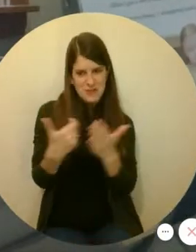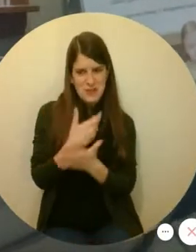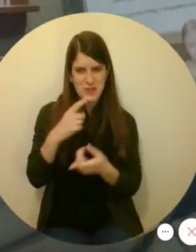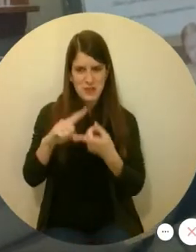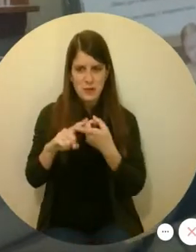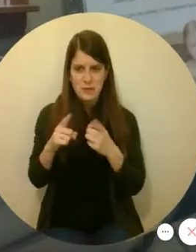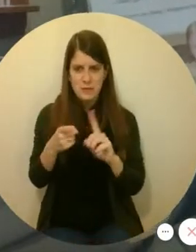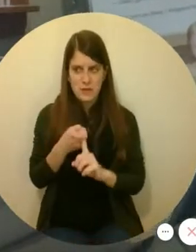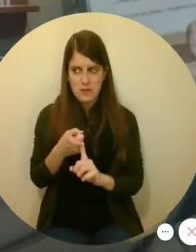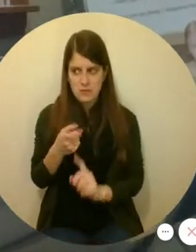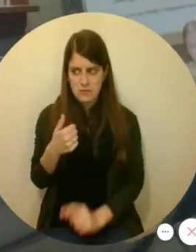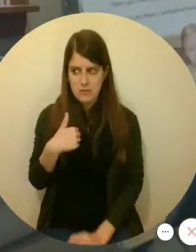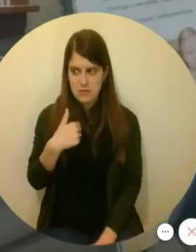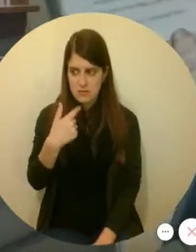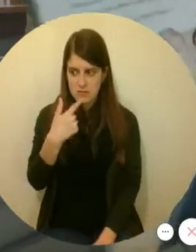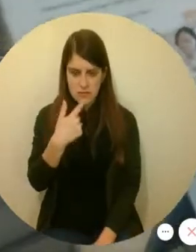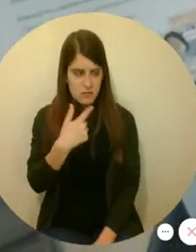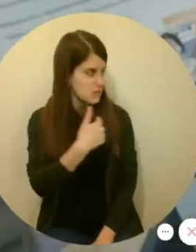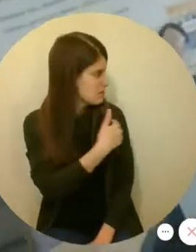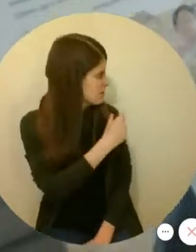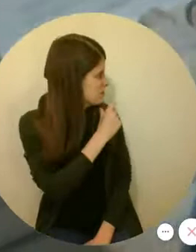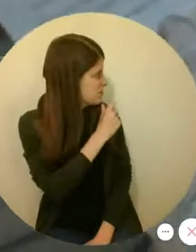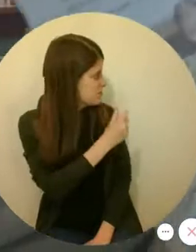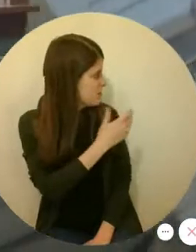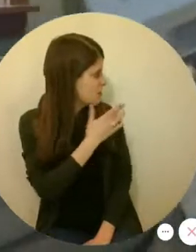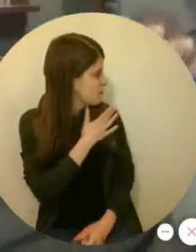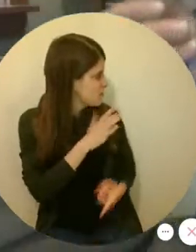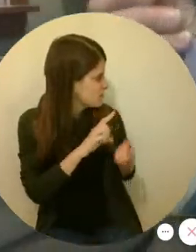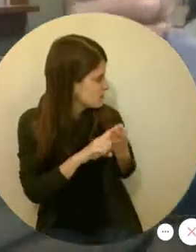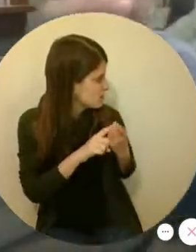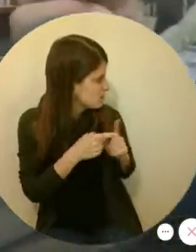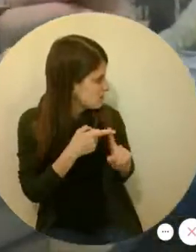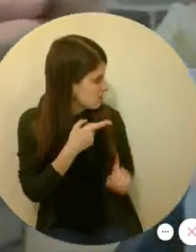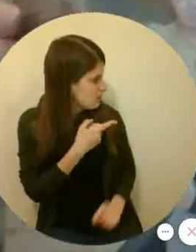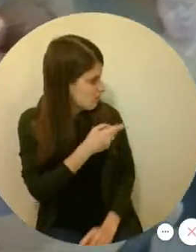She's not my friend, I whispered back.